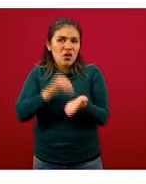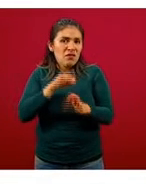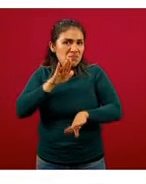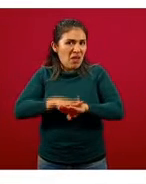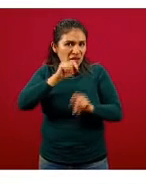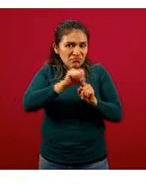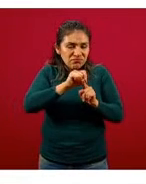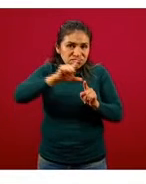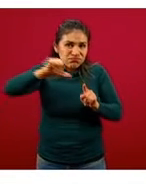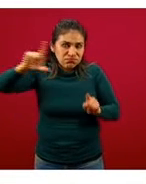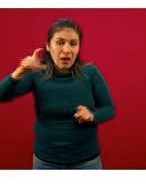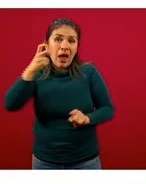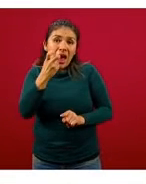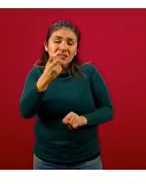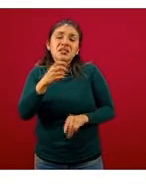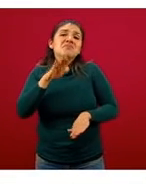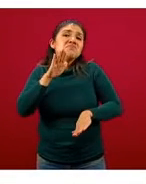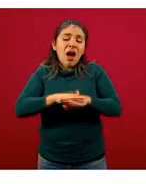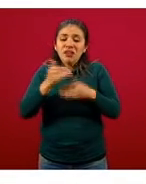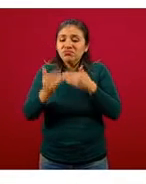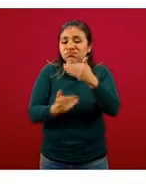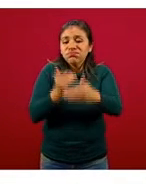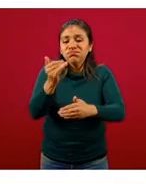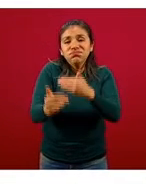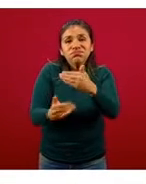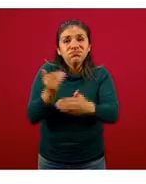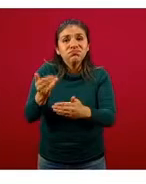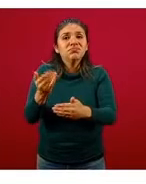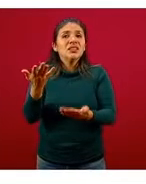So this trend continues,